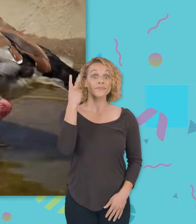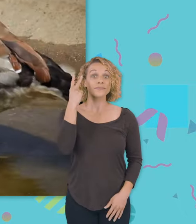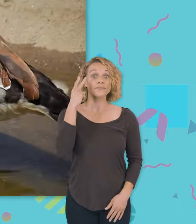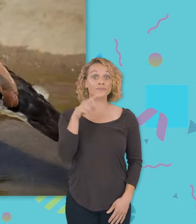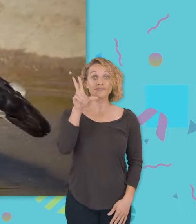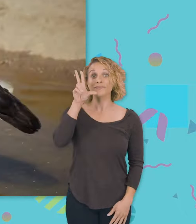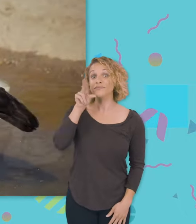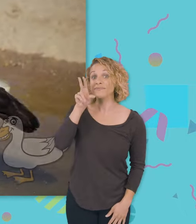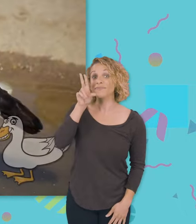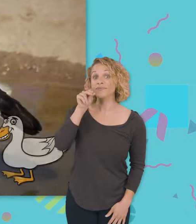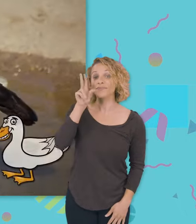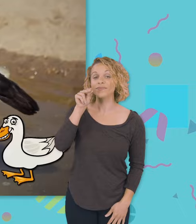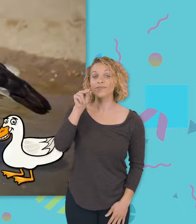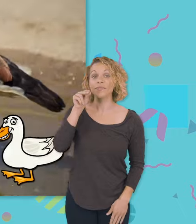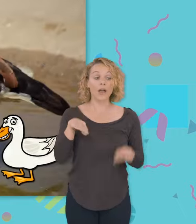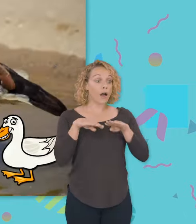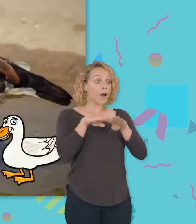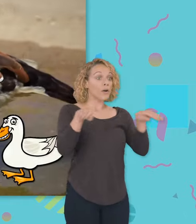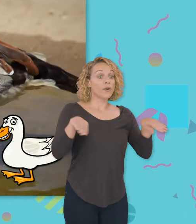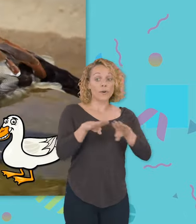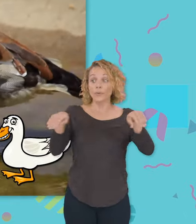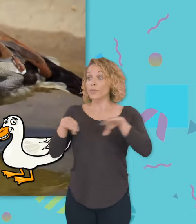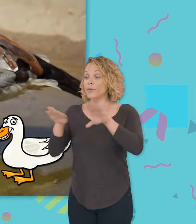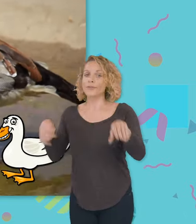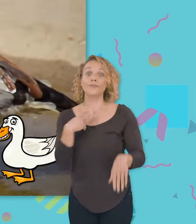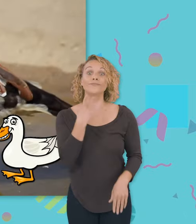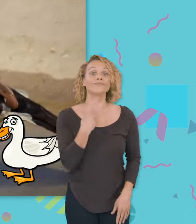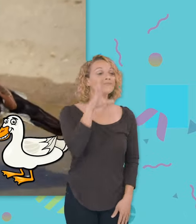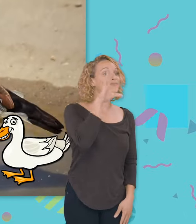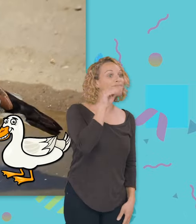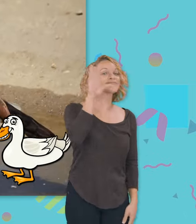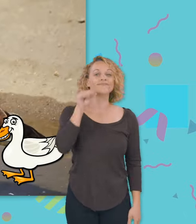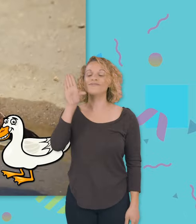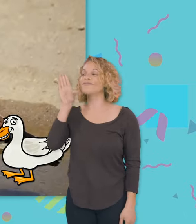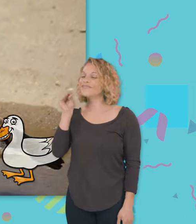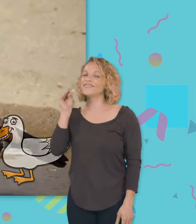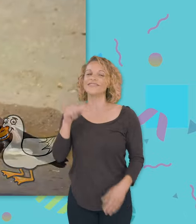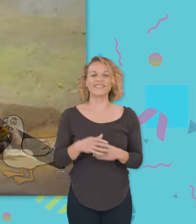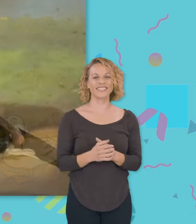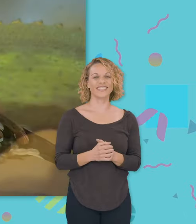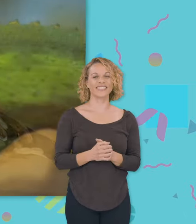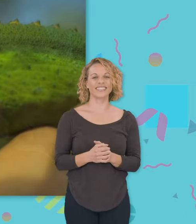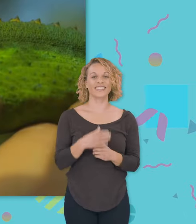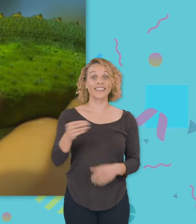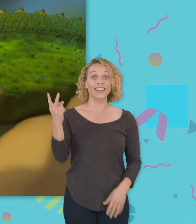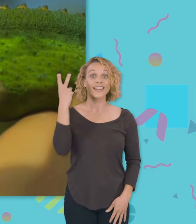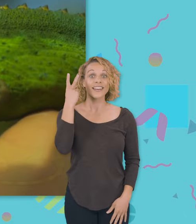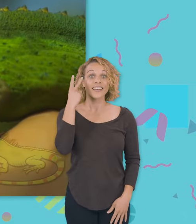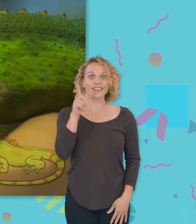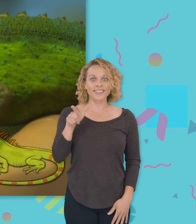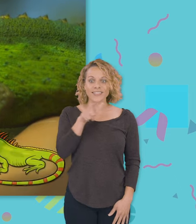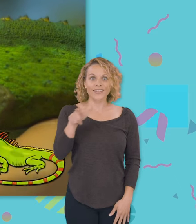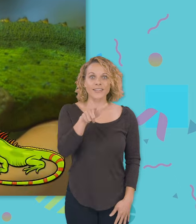And I see some ducks swimming in the pond going quack, quack, quack. And